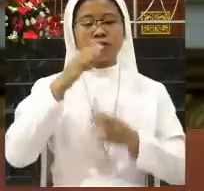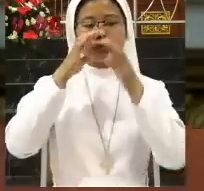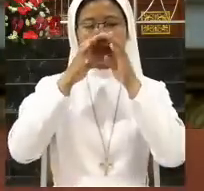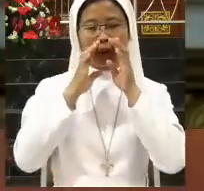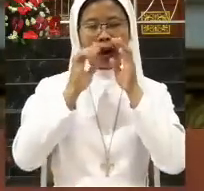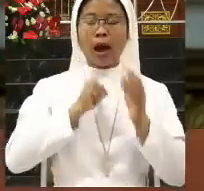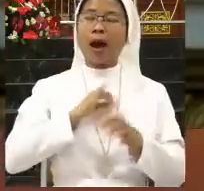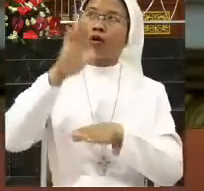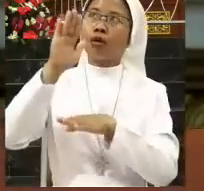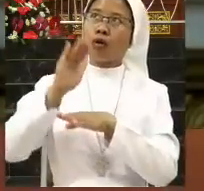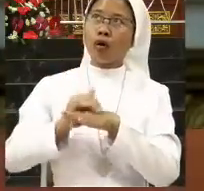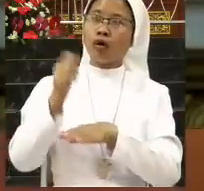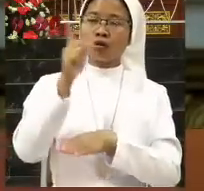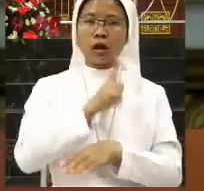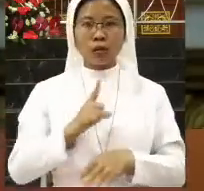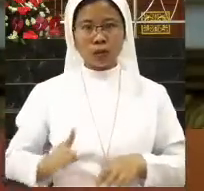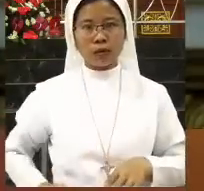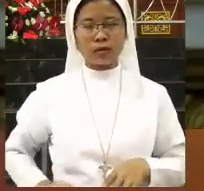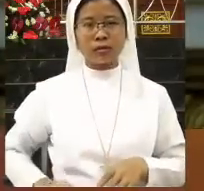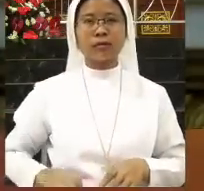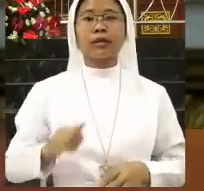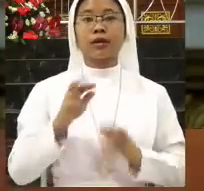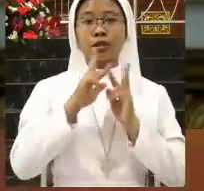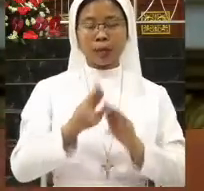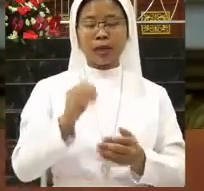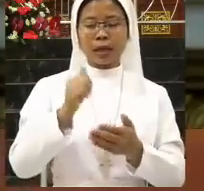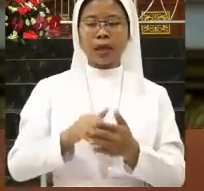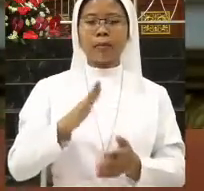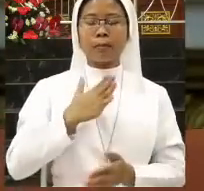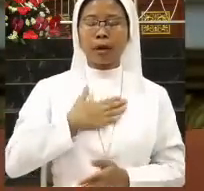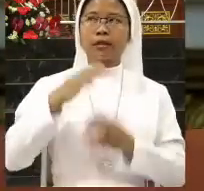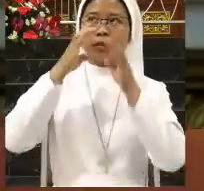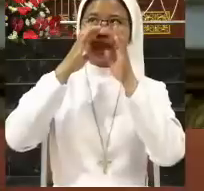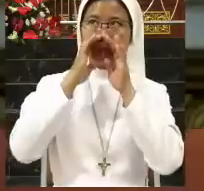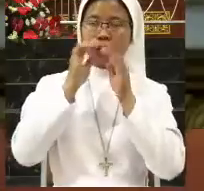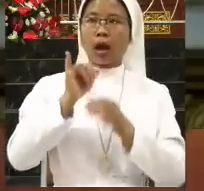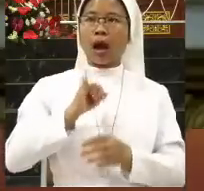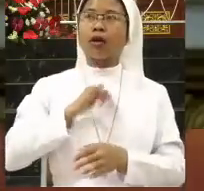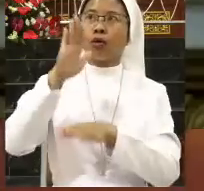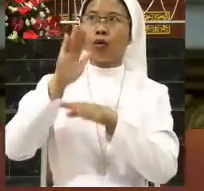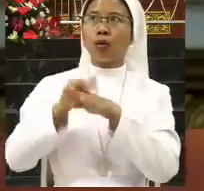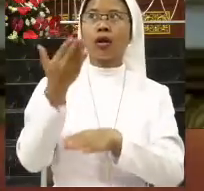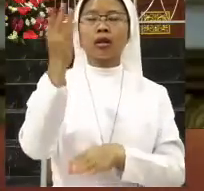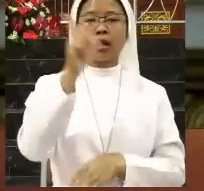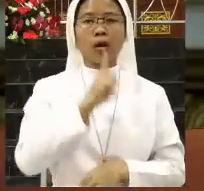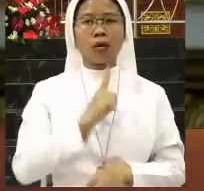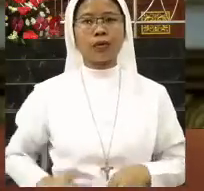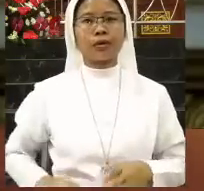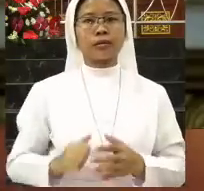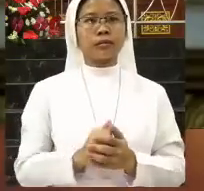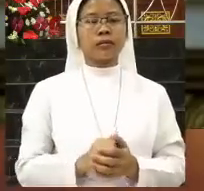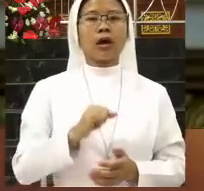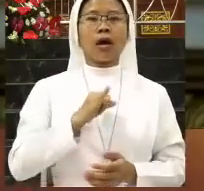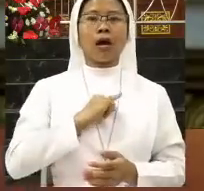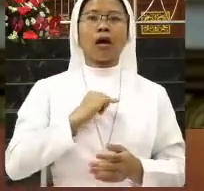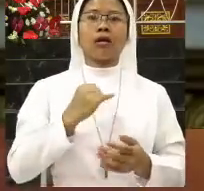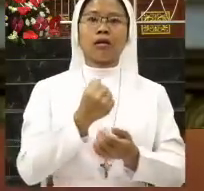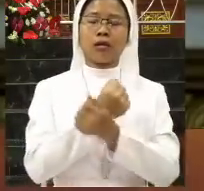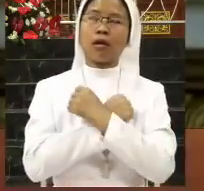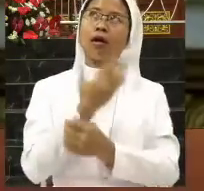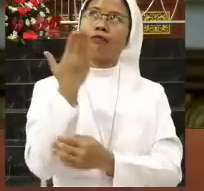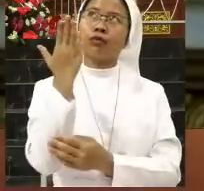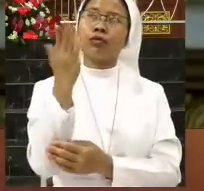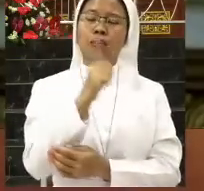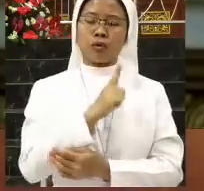I called upon the Lord. In my distress, I called upon the Lord. I love you, Lord,